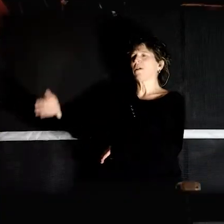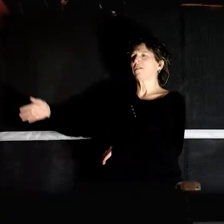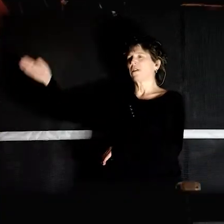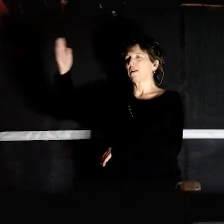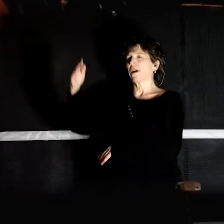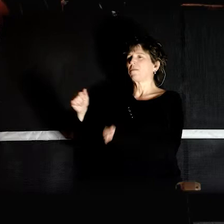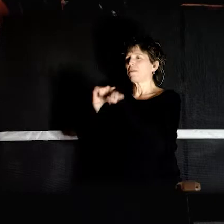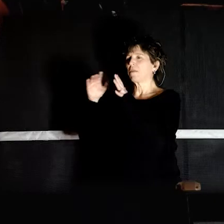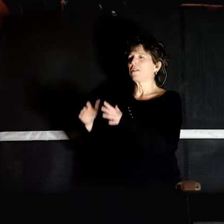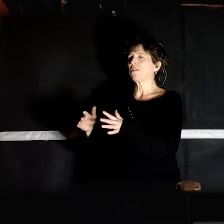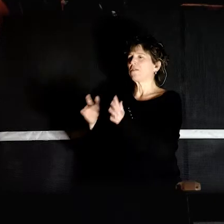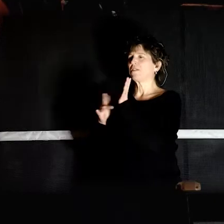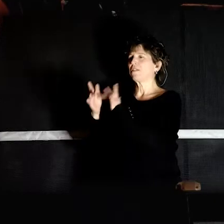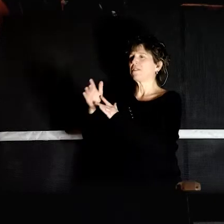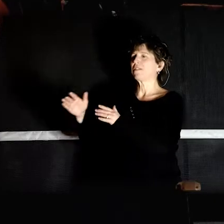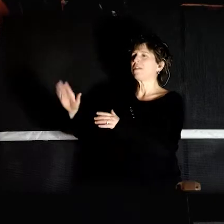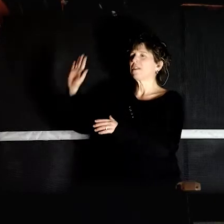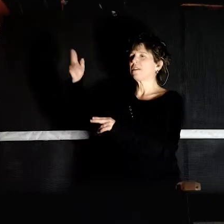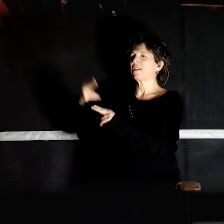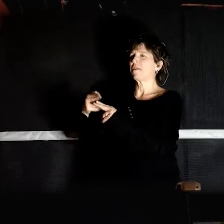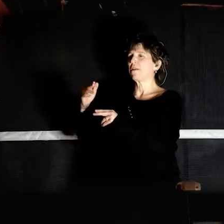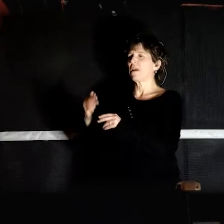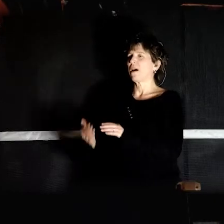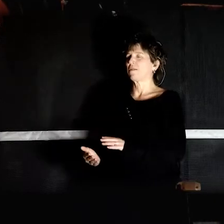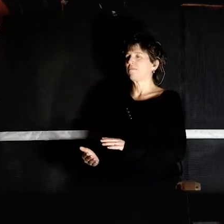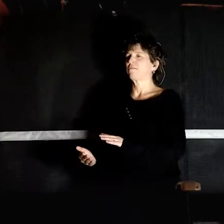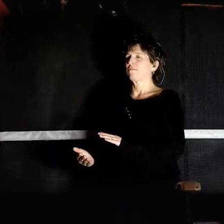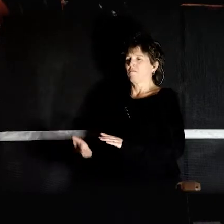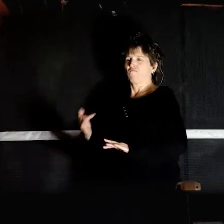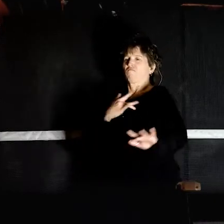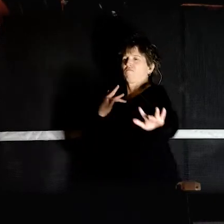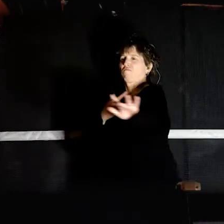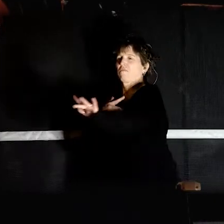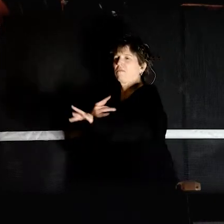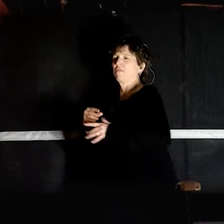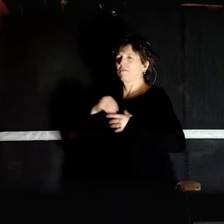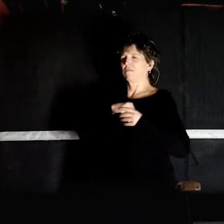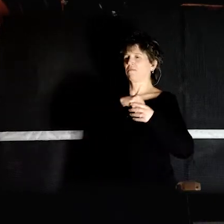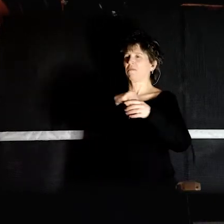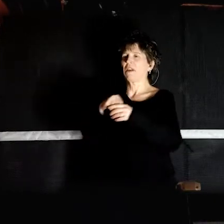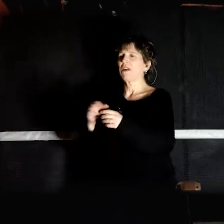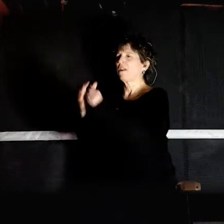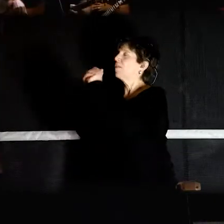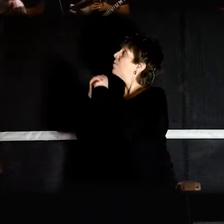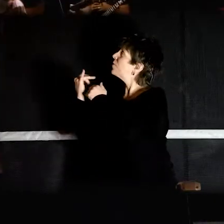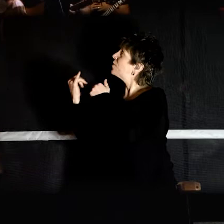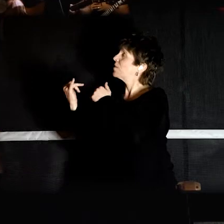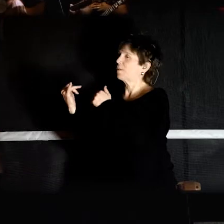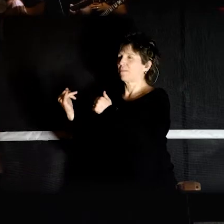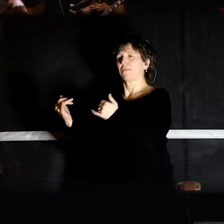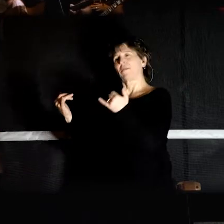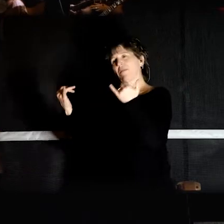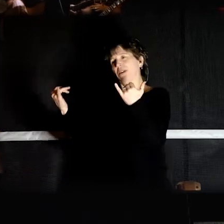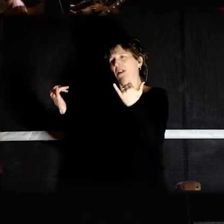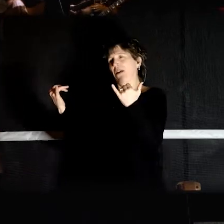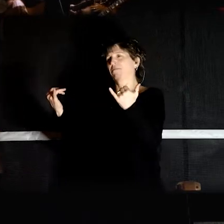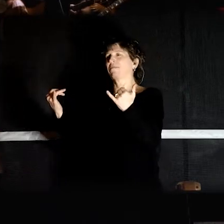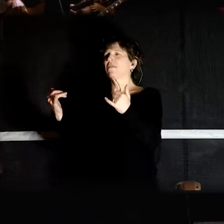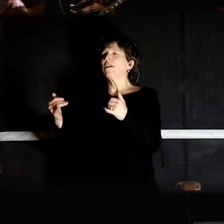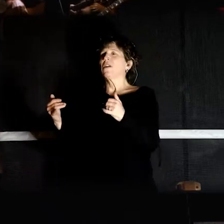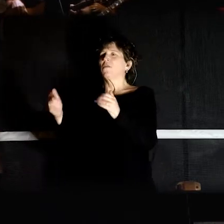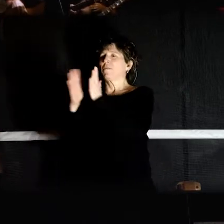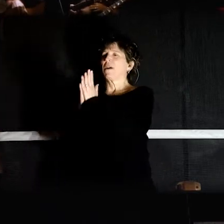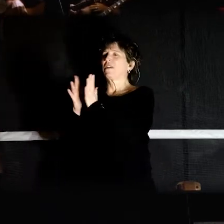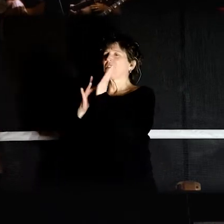God. We bless you, Jesus. Thank you for your presence in our hearts and in our worship. We pray this in